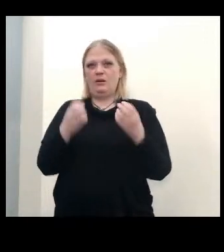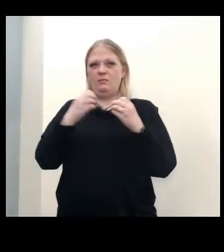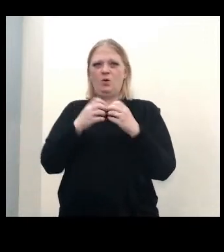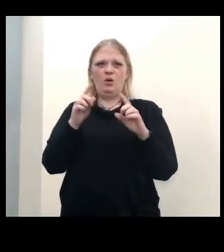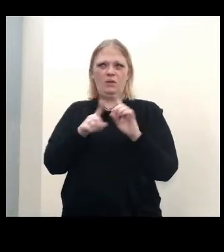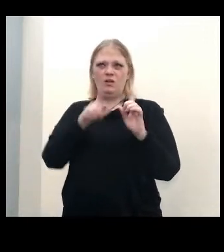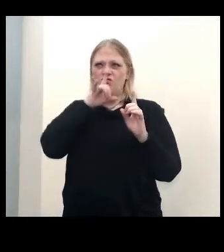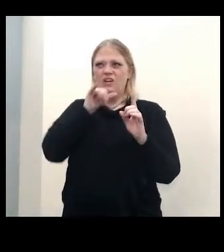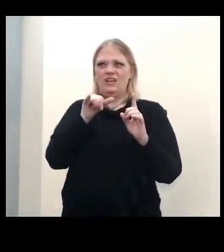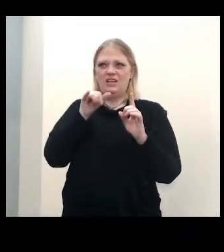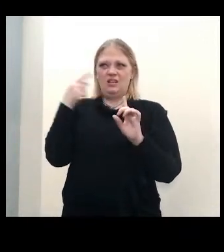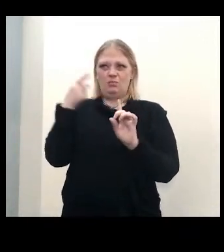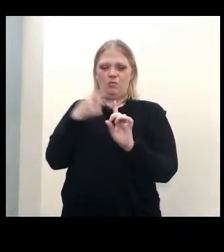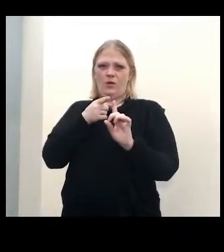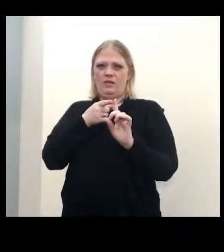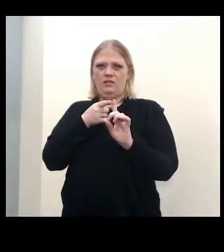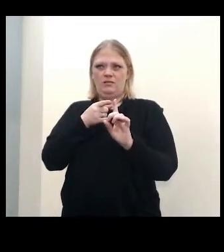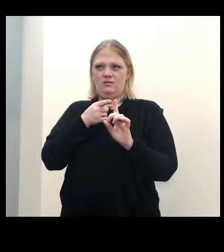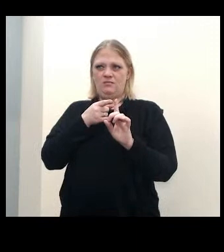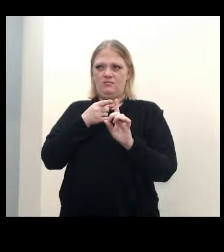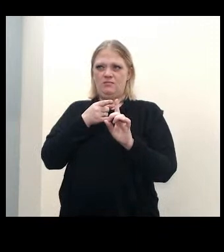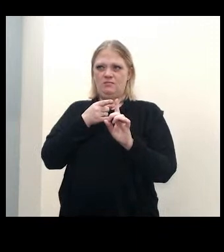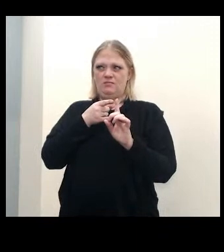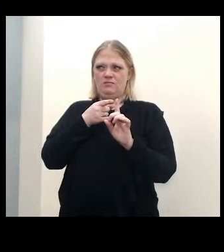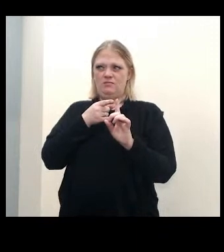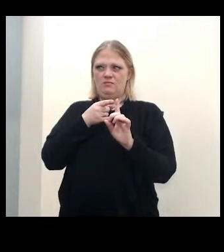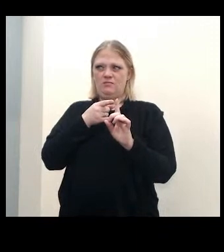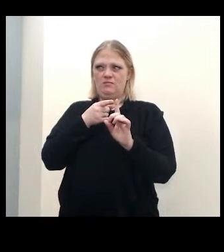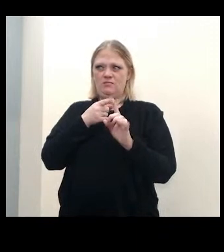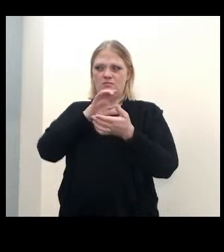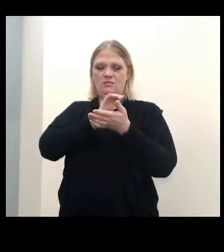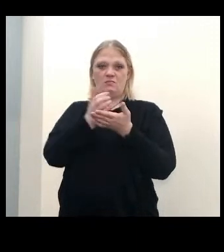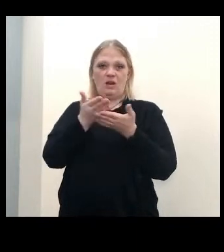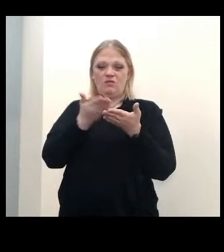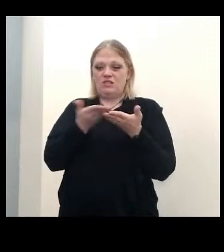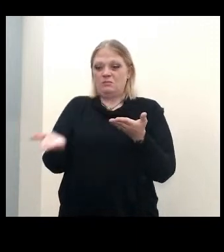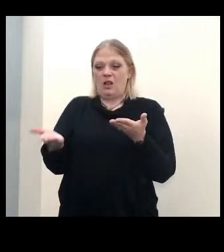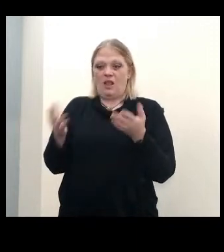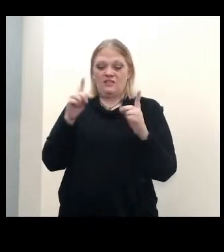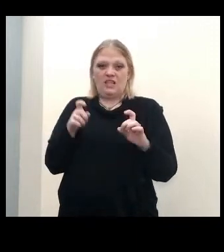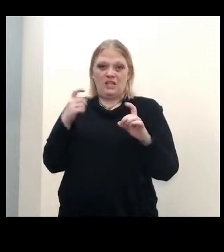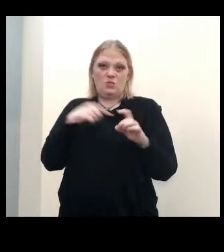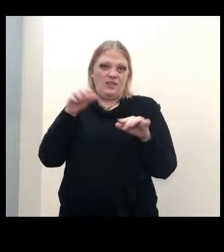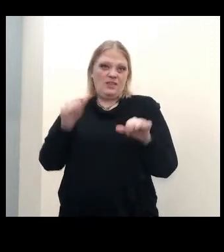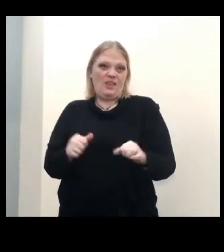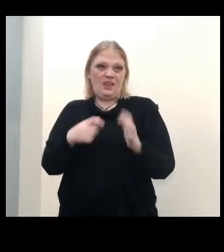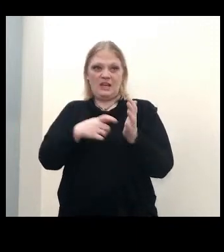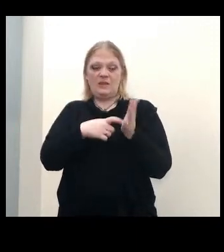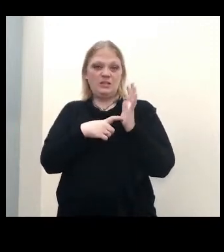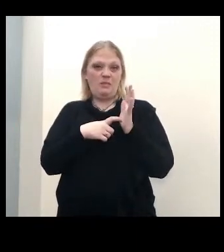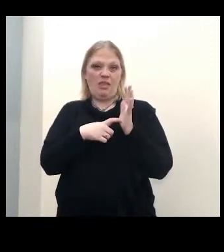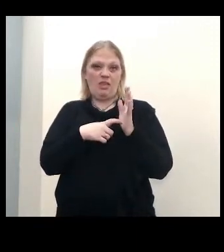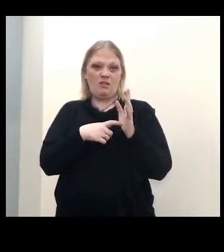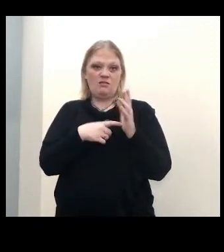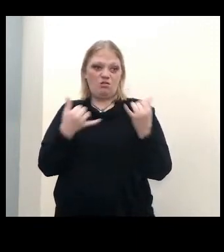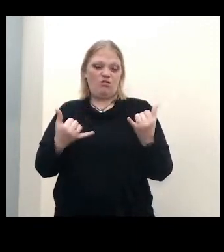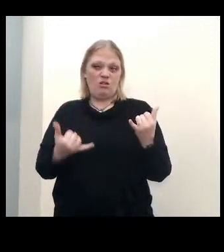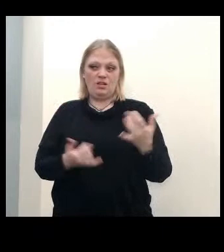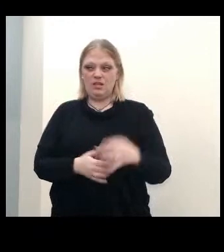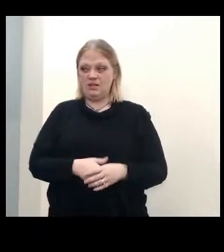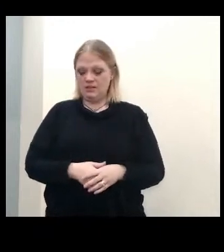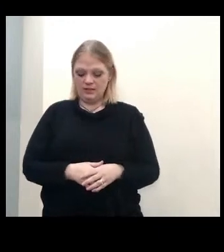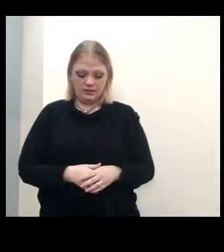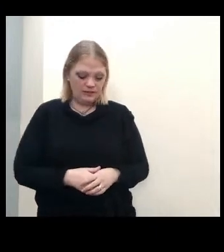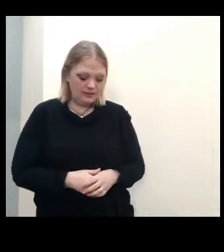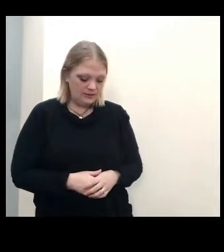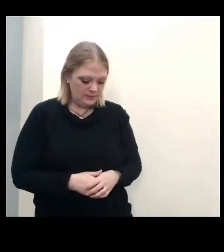really just comes down to the amount of supply of testing we can do and what the demand is currently.